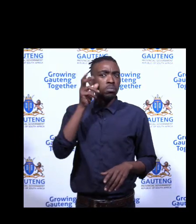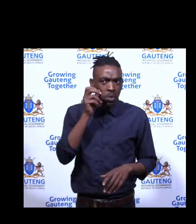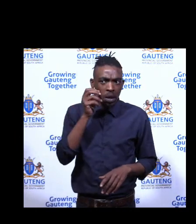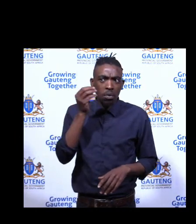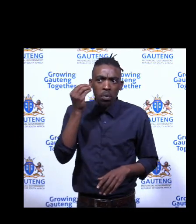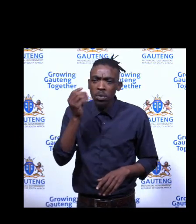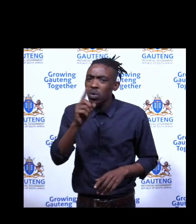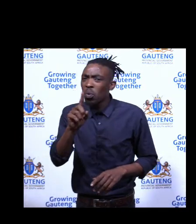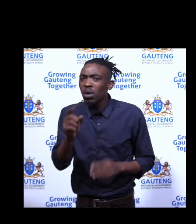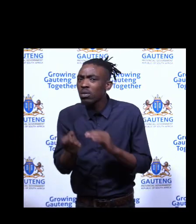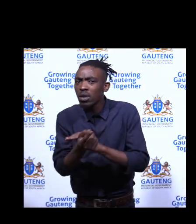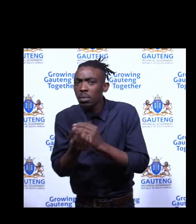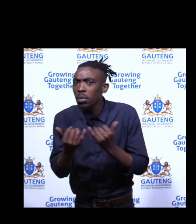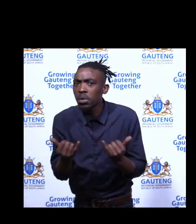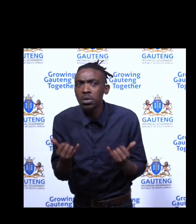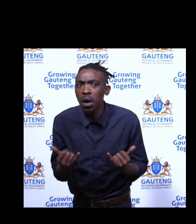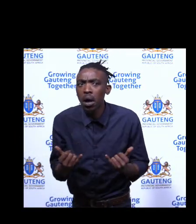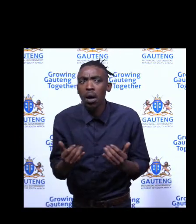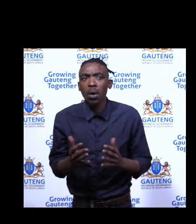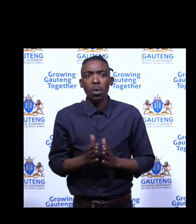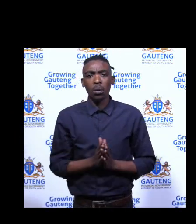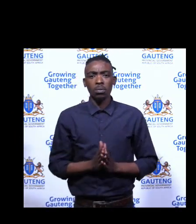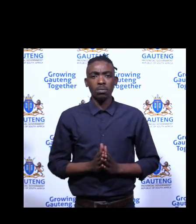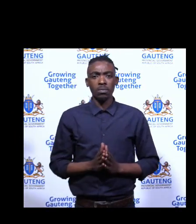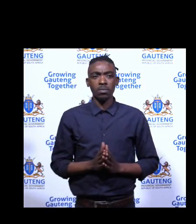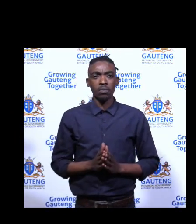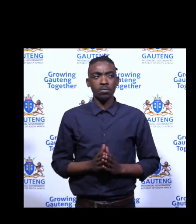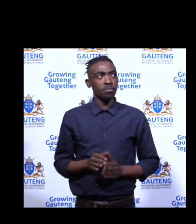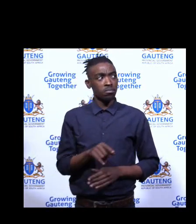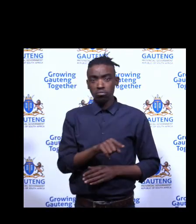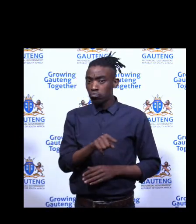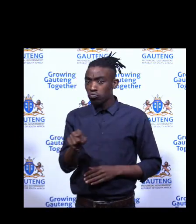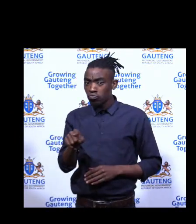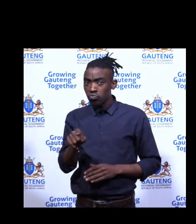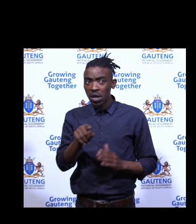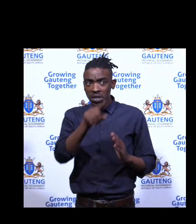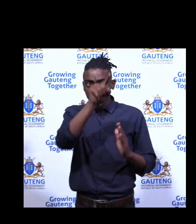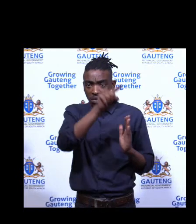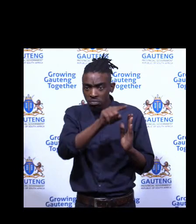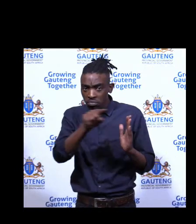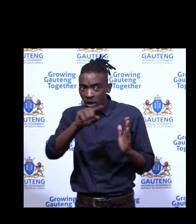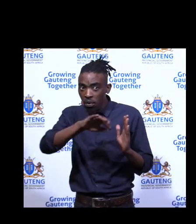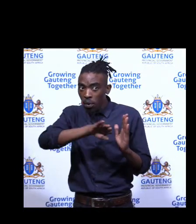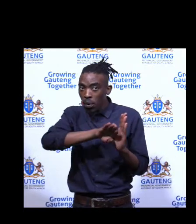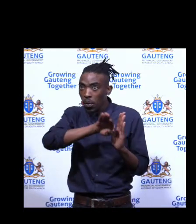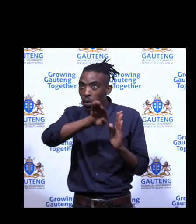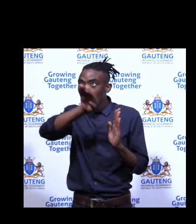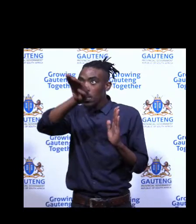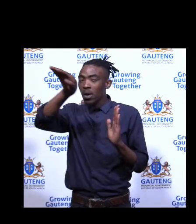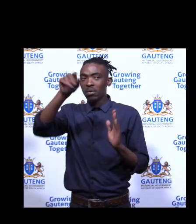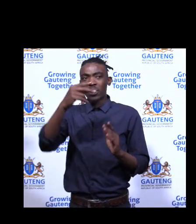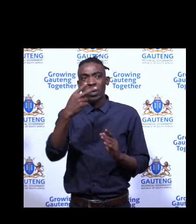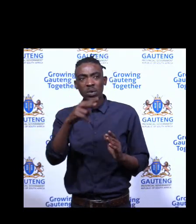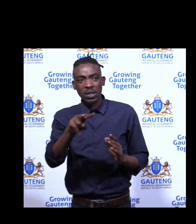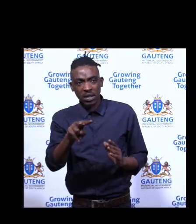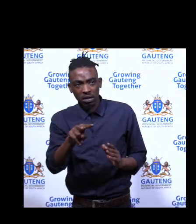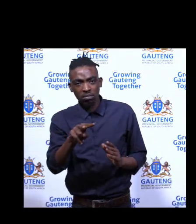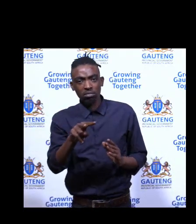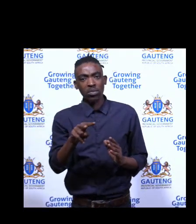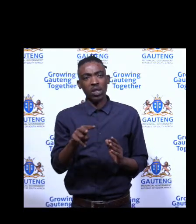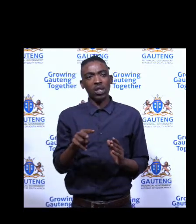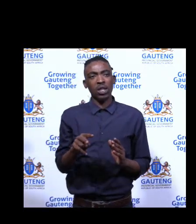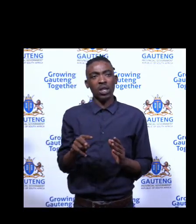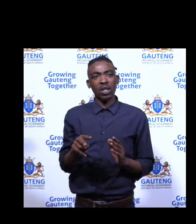graph here. So on the basis of certain features of the data, we have devised two scenarios. One, an optimistic scenario, another,